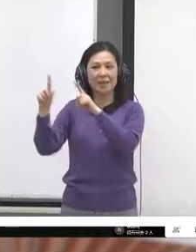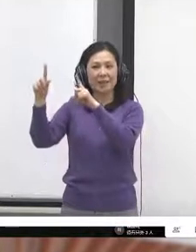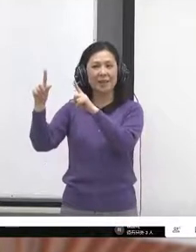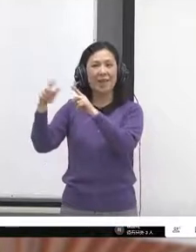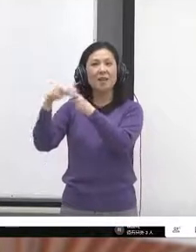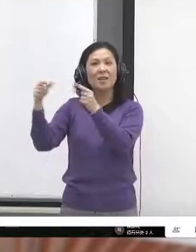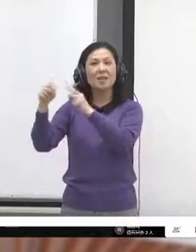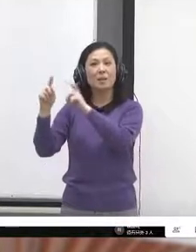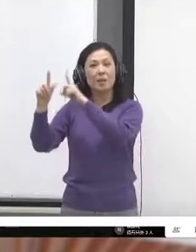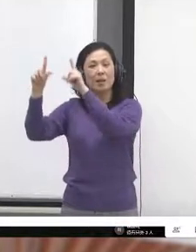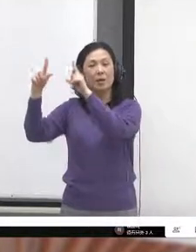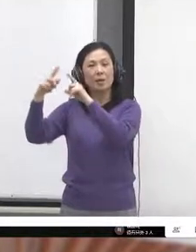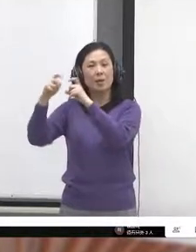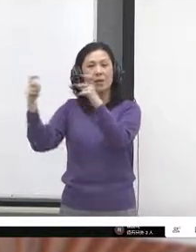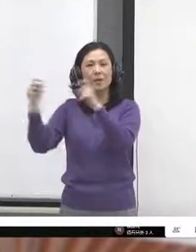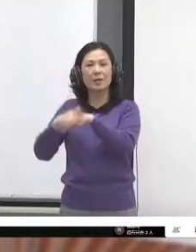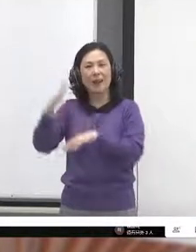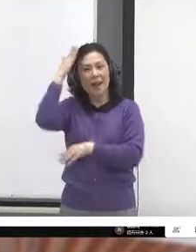why